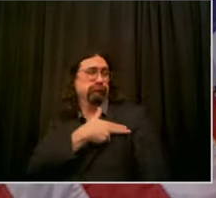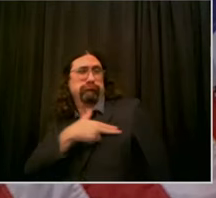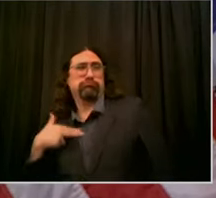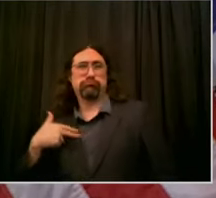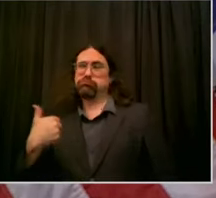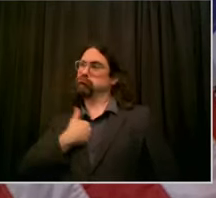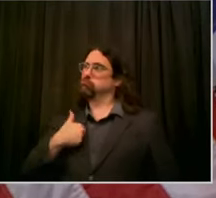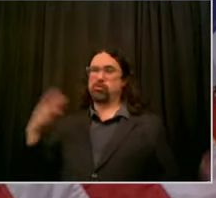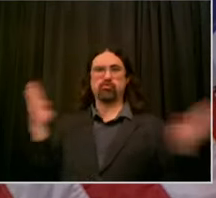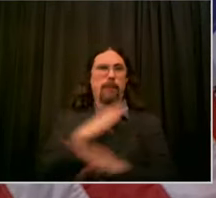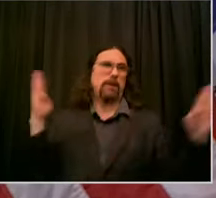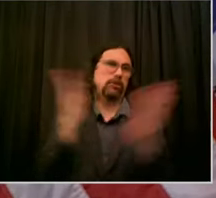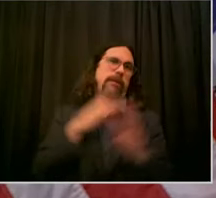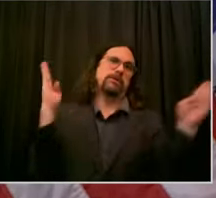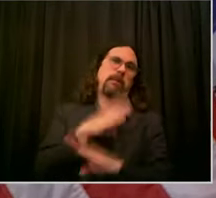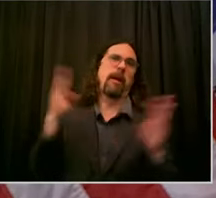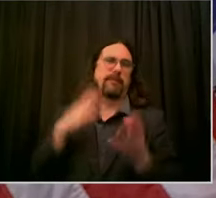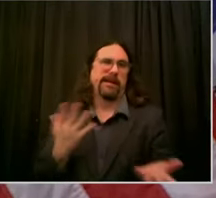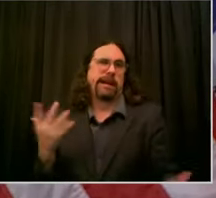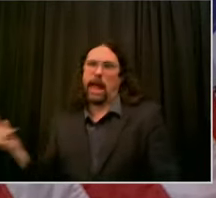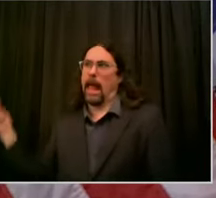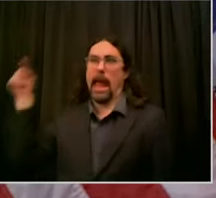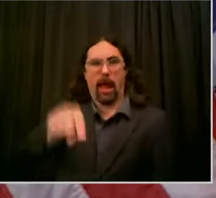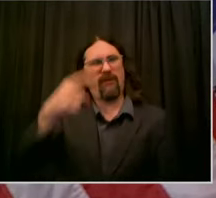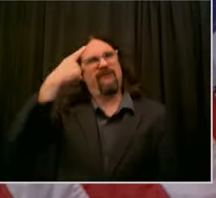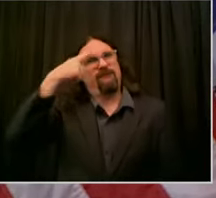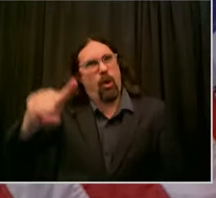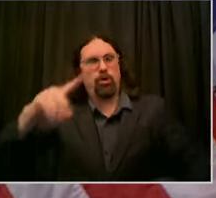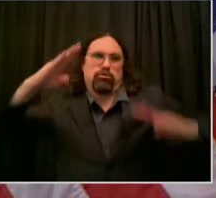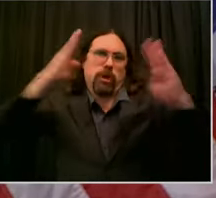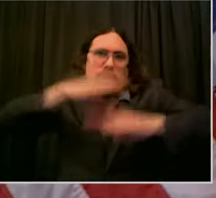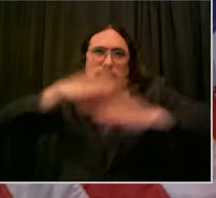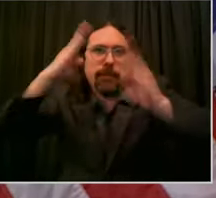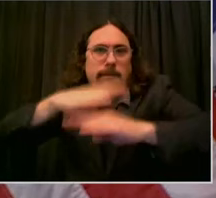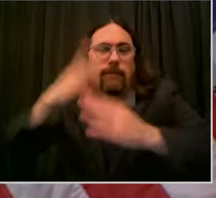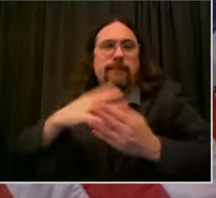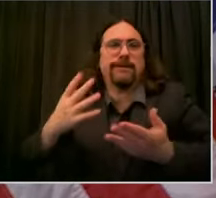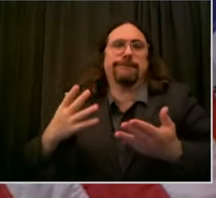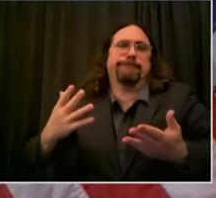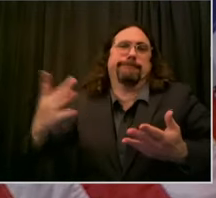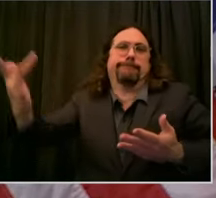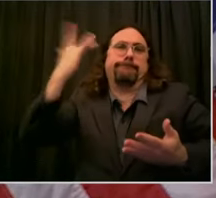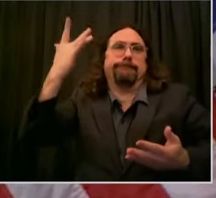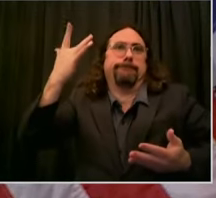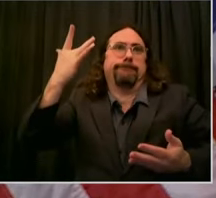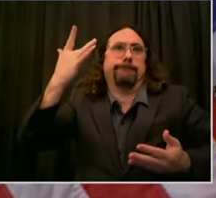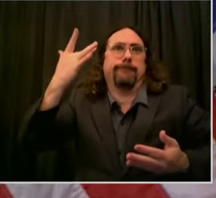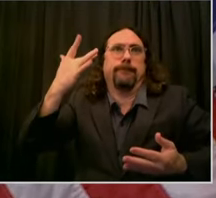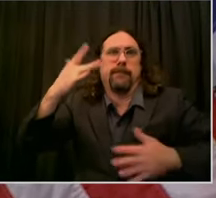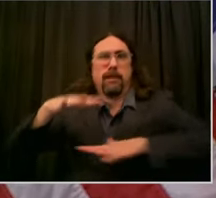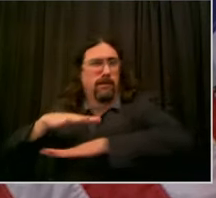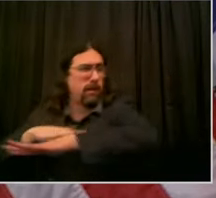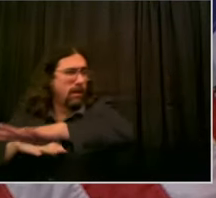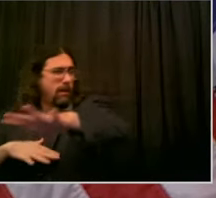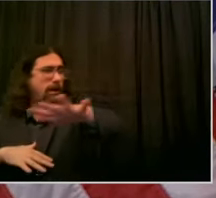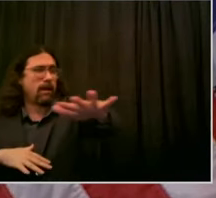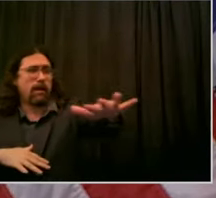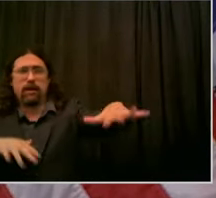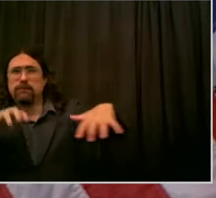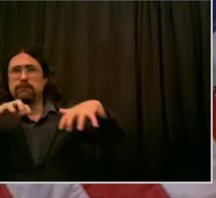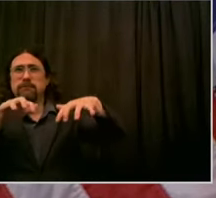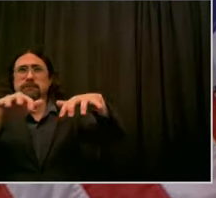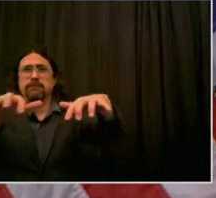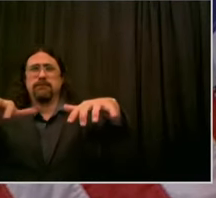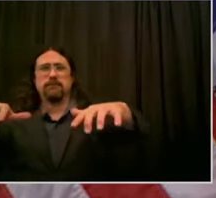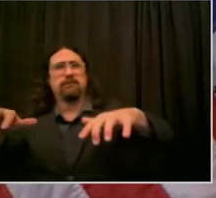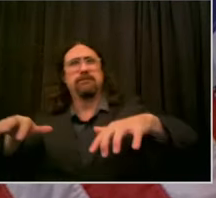cause, just plain old crime. And they will be dealt with. Final point on the small business, and then we'll turn to the commissioner.